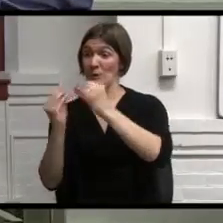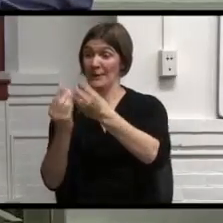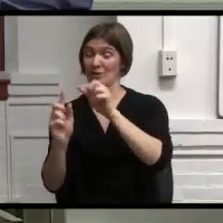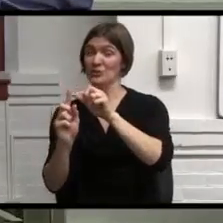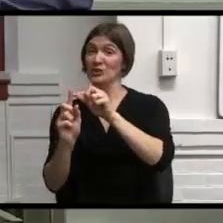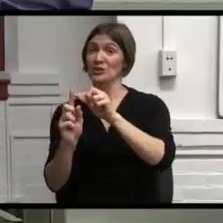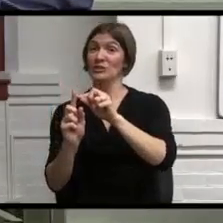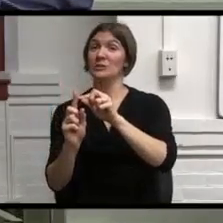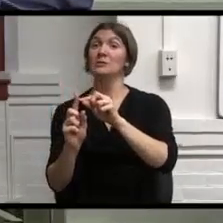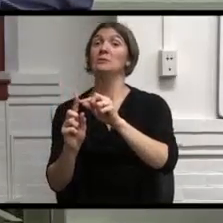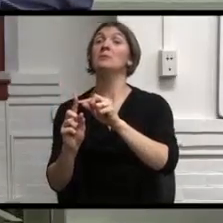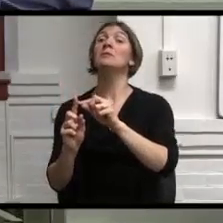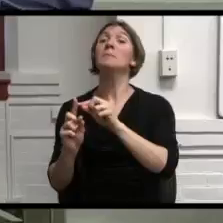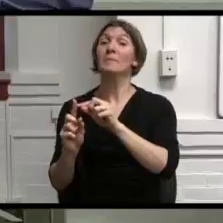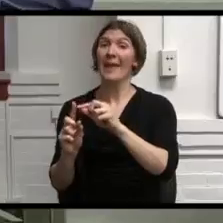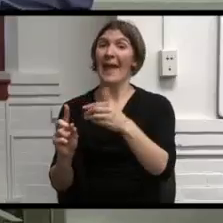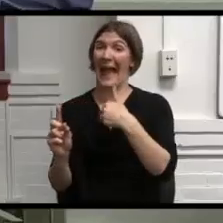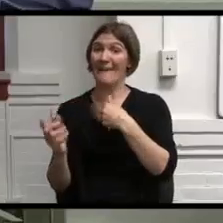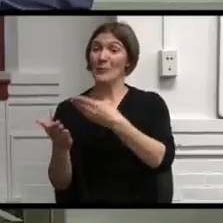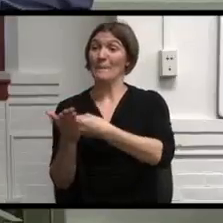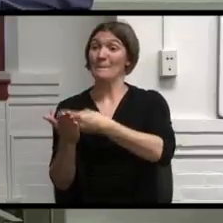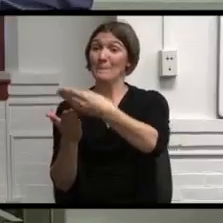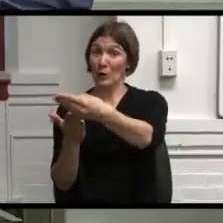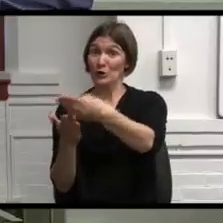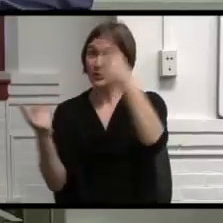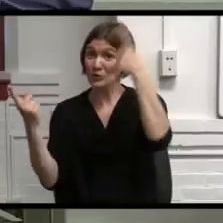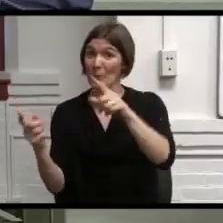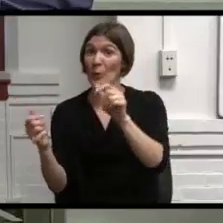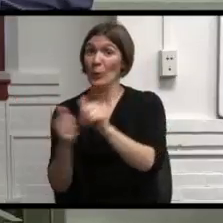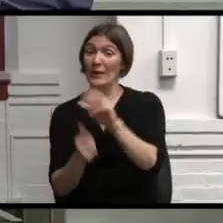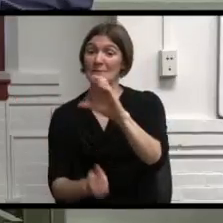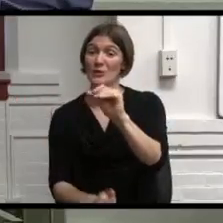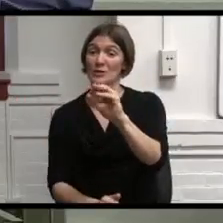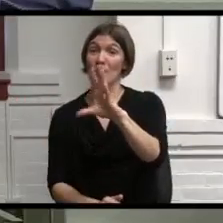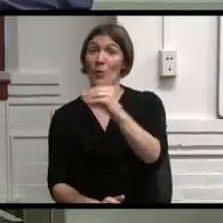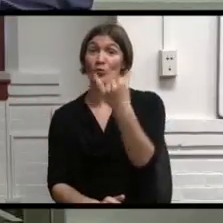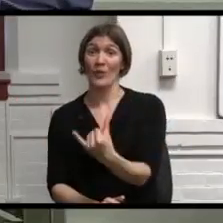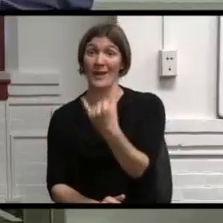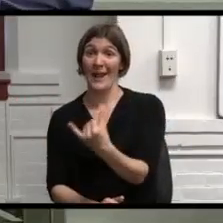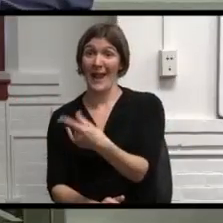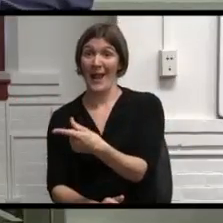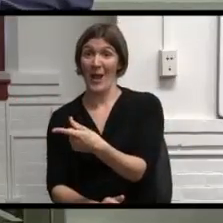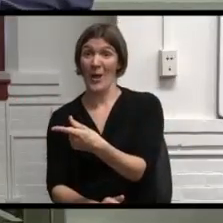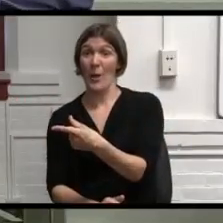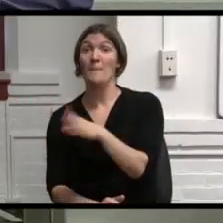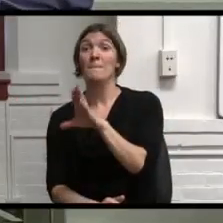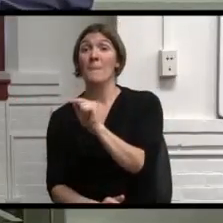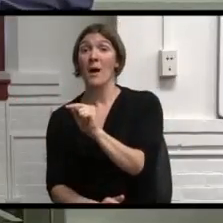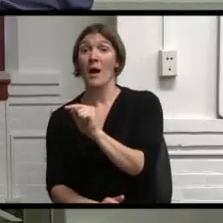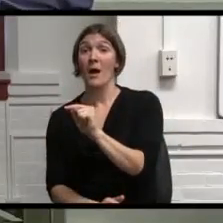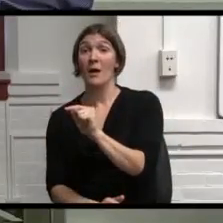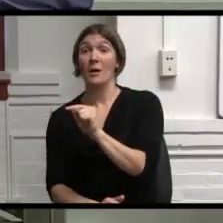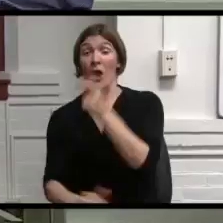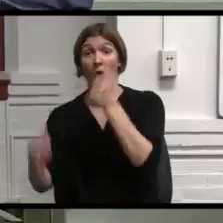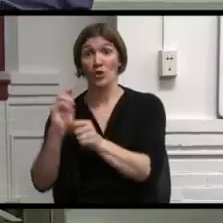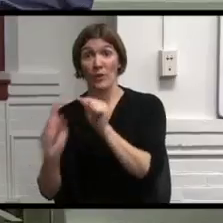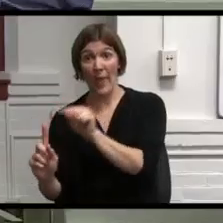more detail, actually has a purchase and sale agreement with Sosno Industries currently. But the expectation is